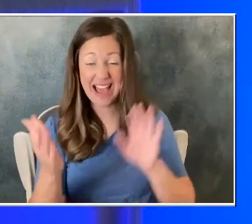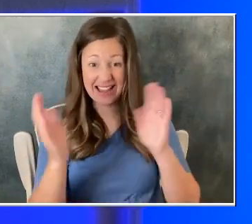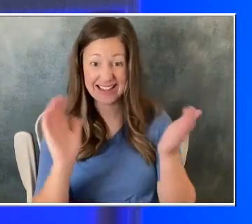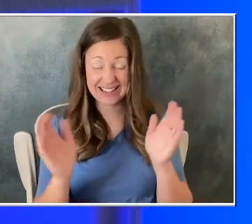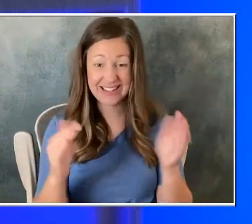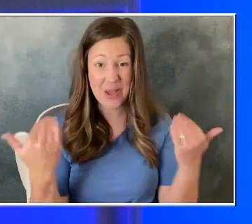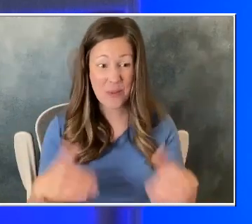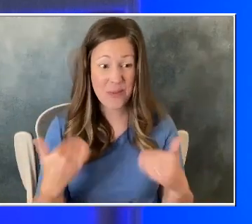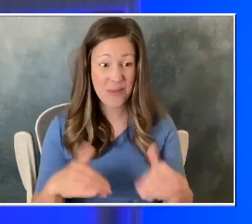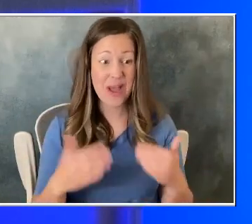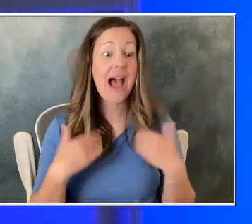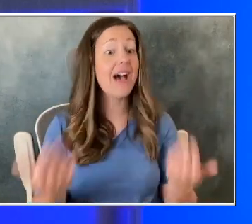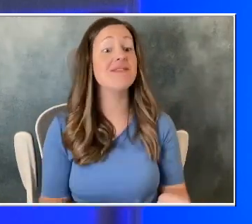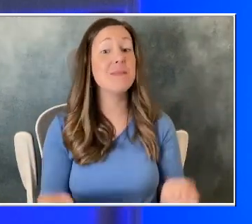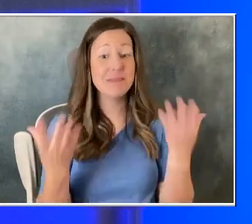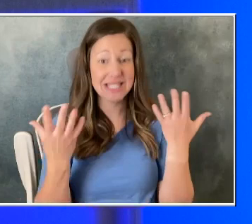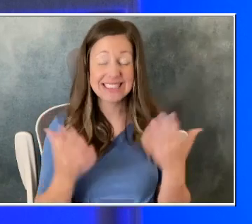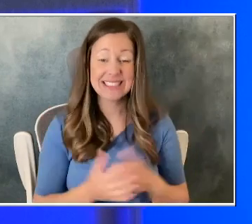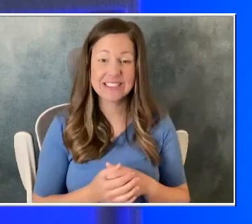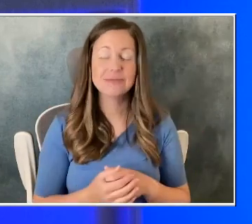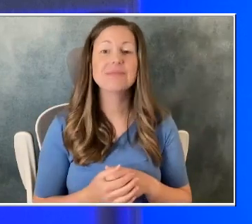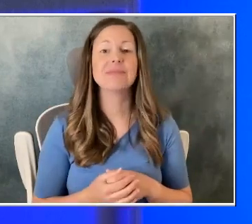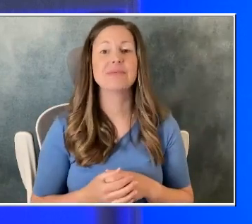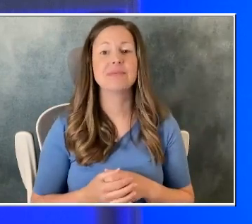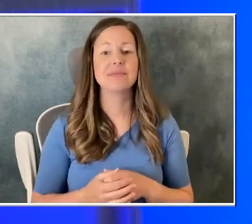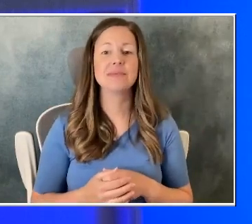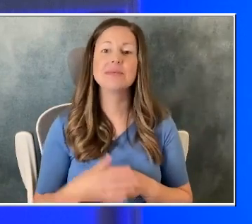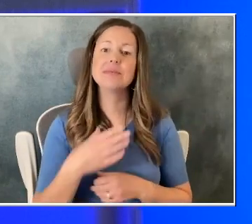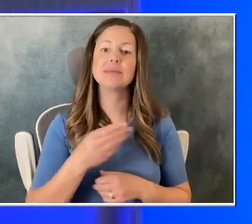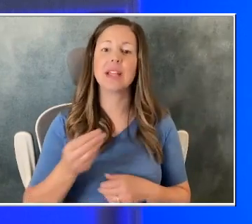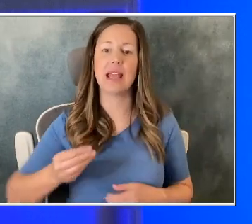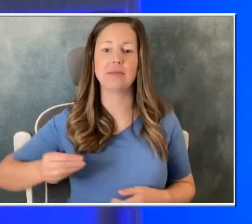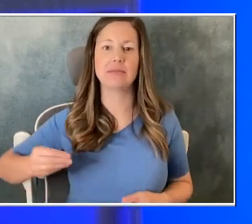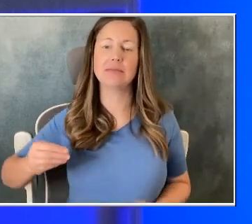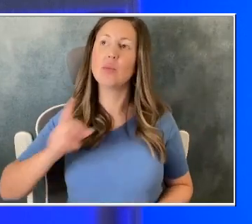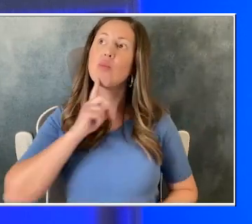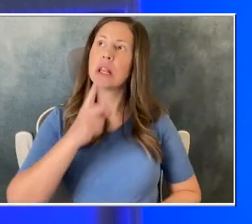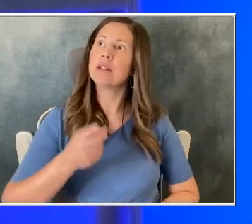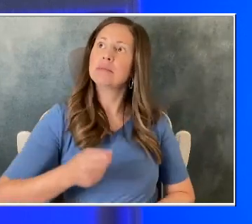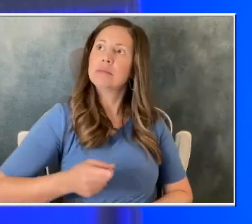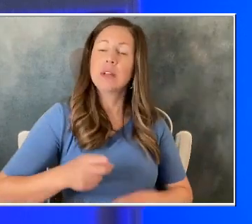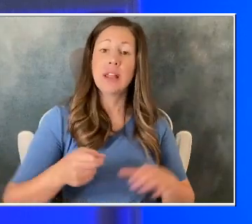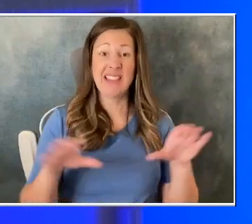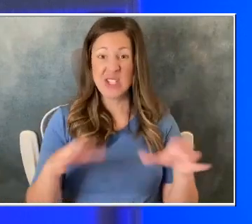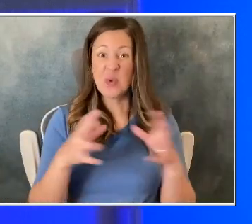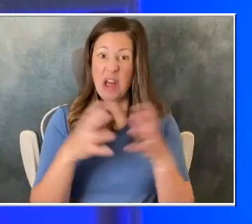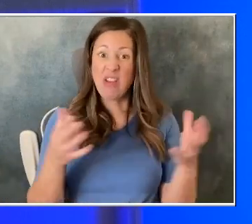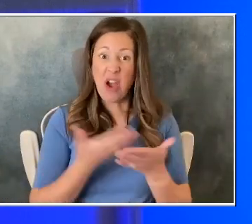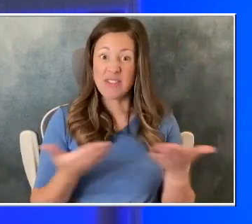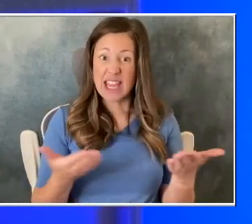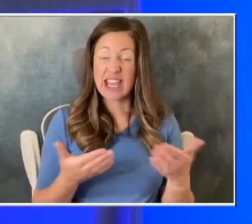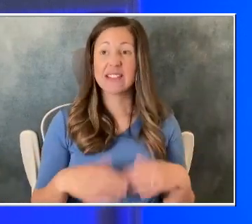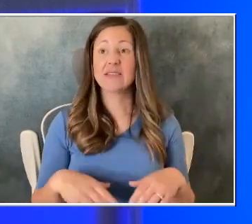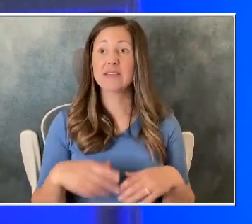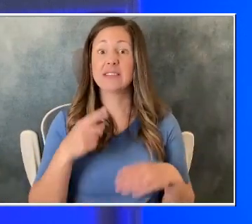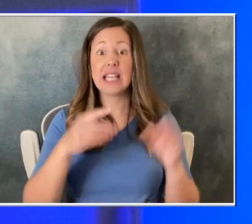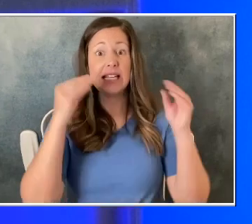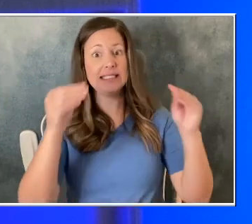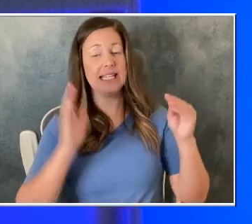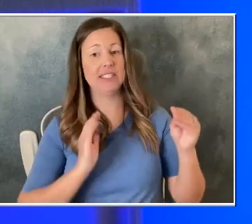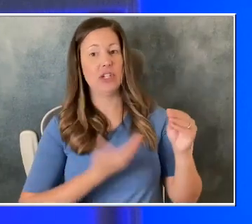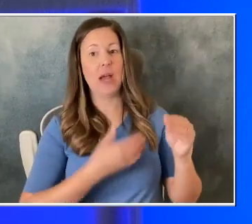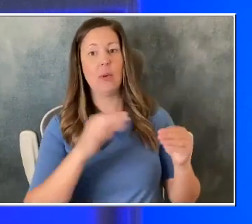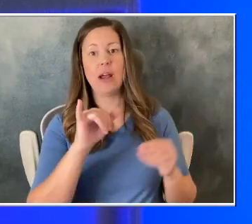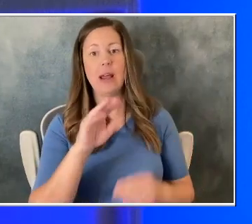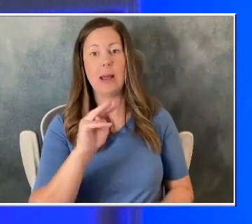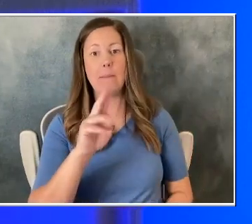That's it. 10:1. And they're not passive. They do a lot of things. They educate our immune system. They interact with our immune system on a